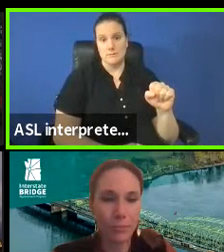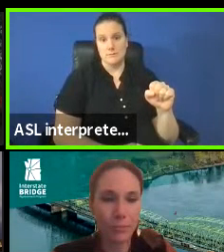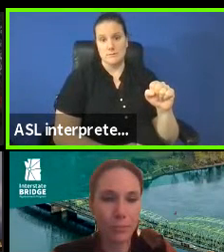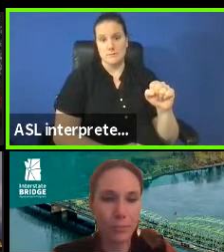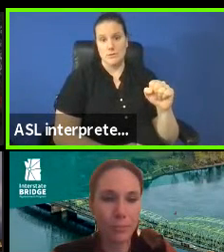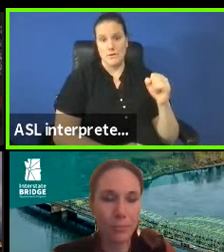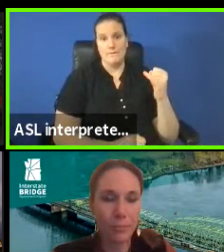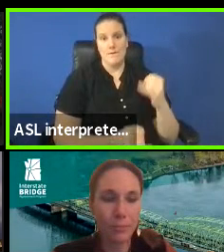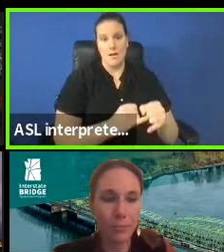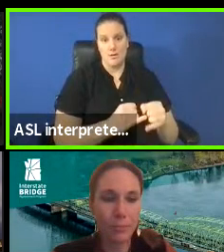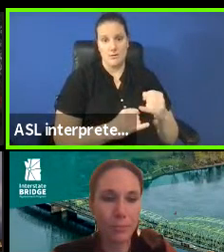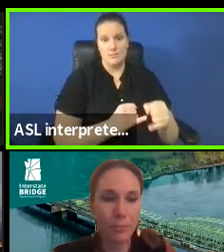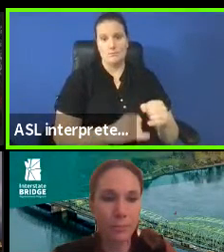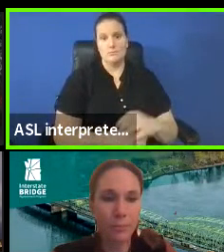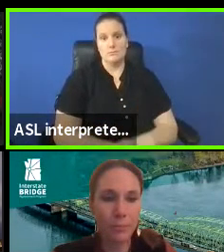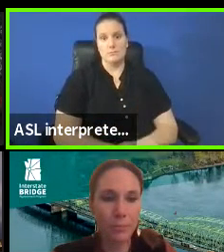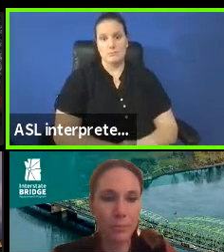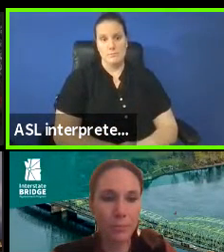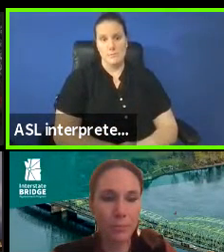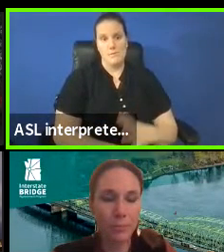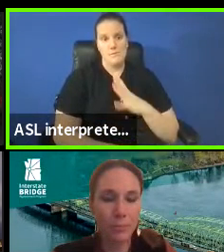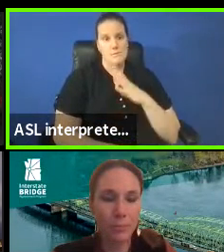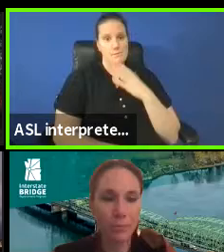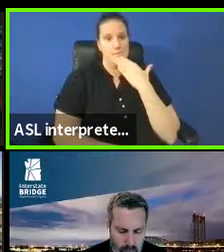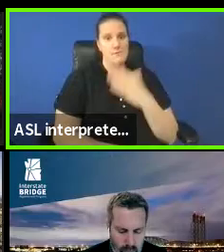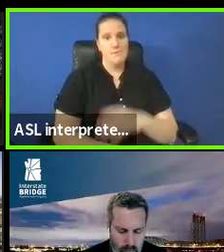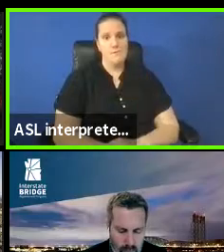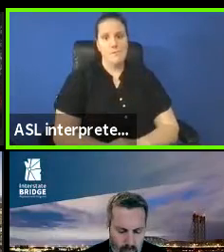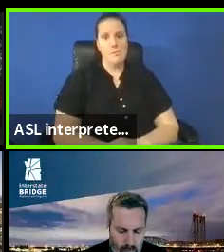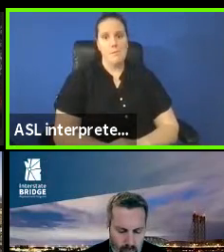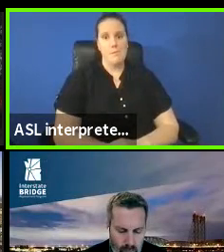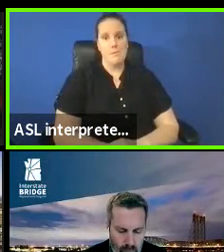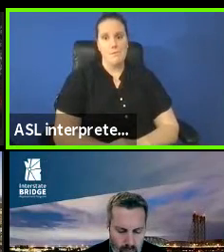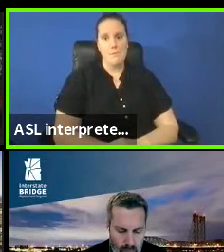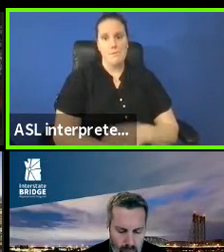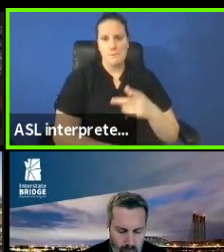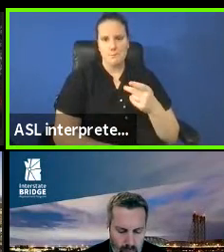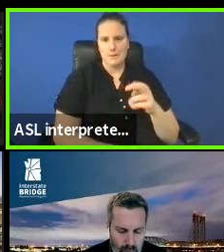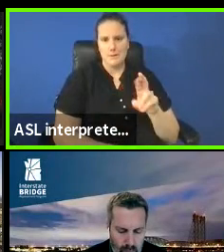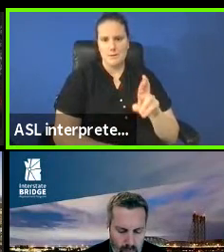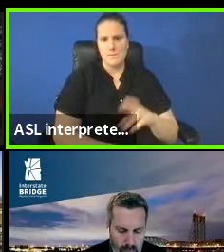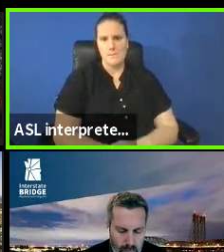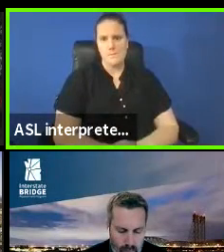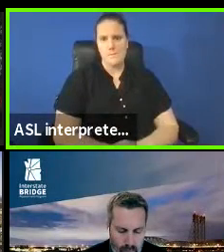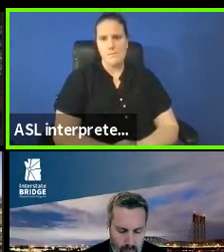final destination. Thank you, Michaela. Peter.